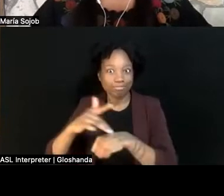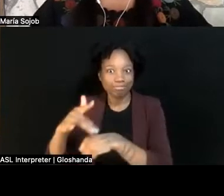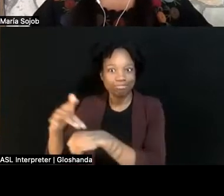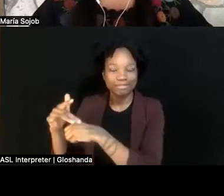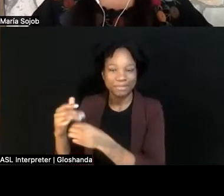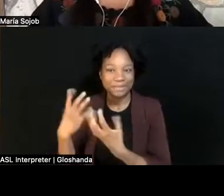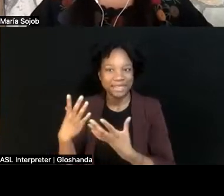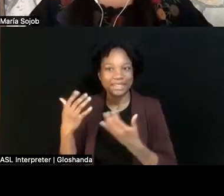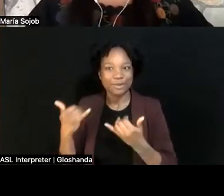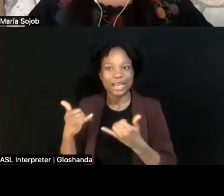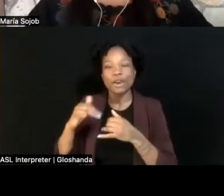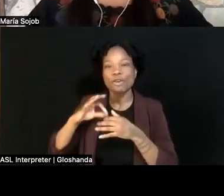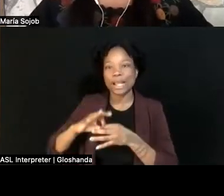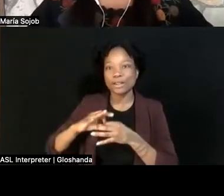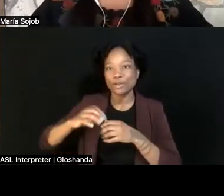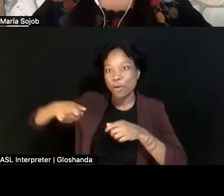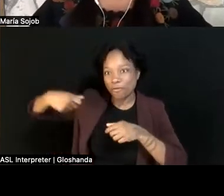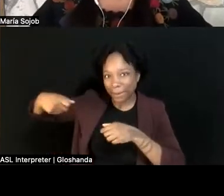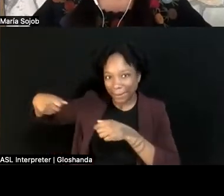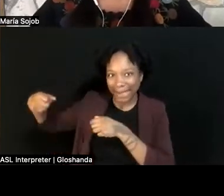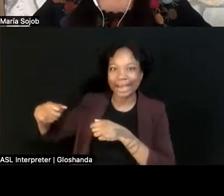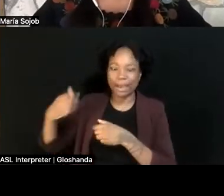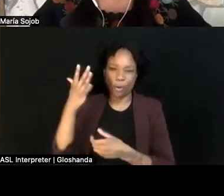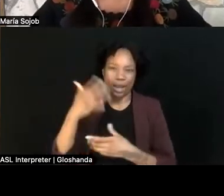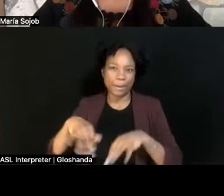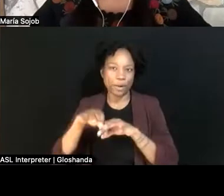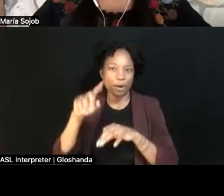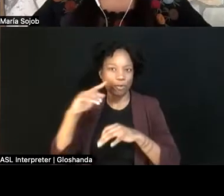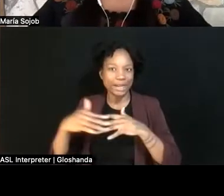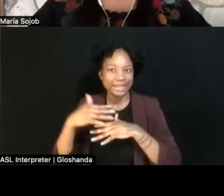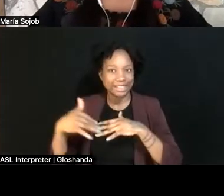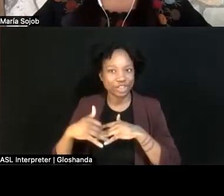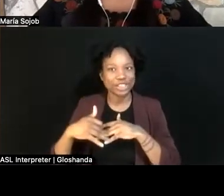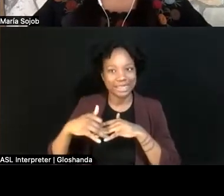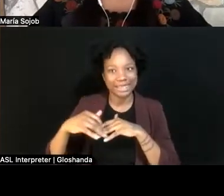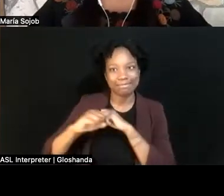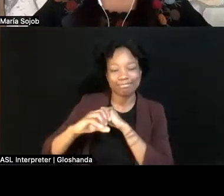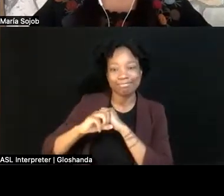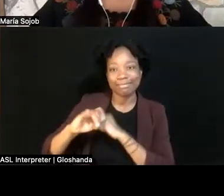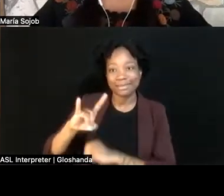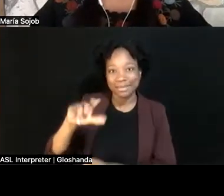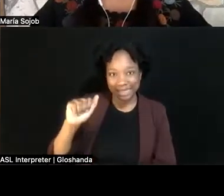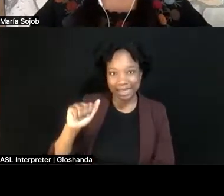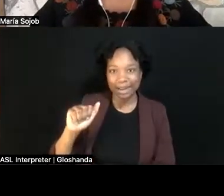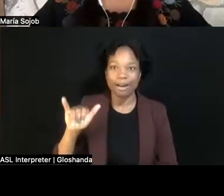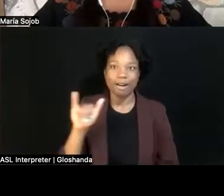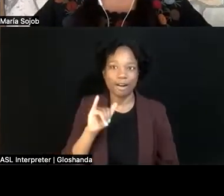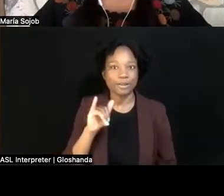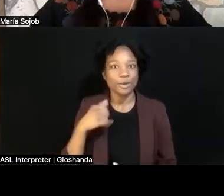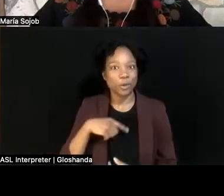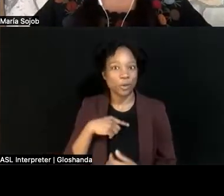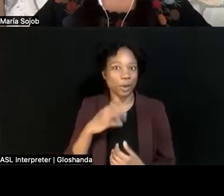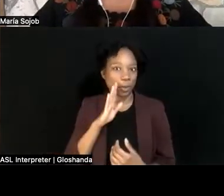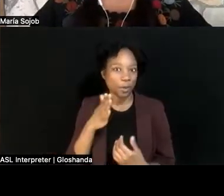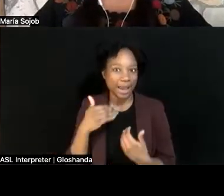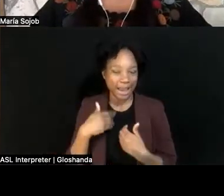also how when we work individually with people, there's also maybe some shared learnings and solidarity that can uplift all the work we're doing. So we're here to talk